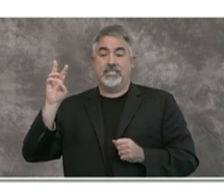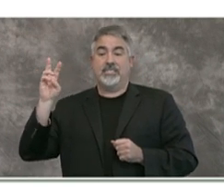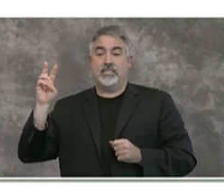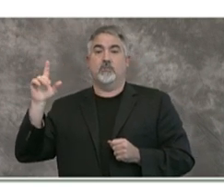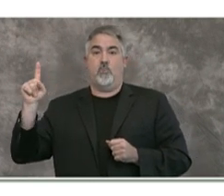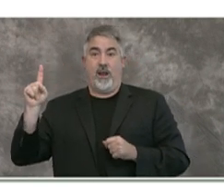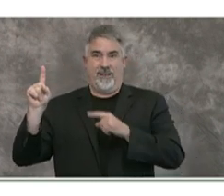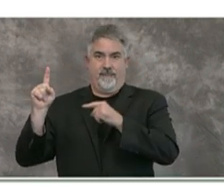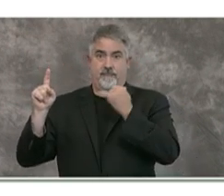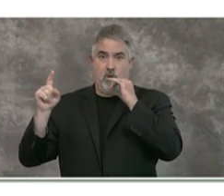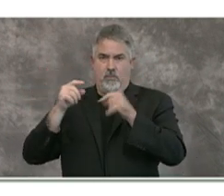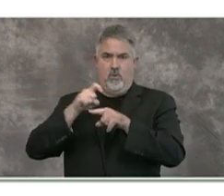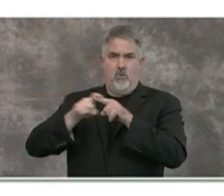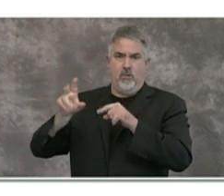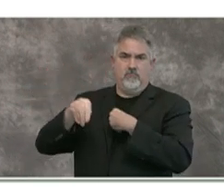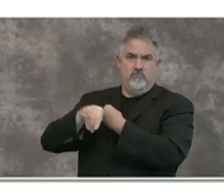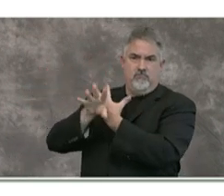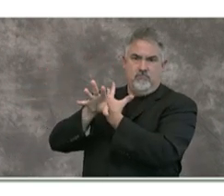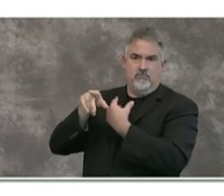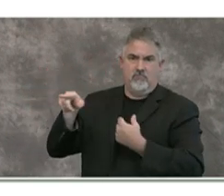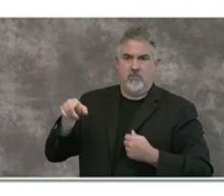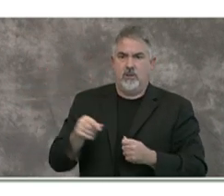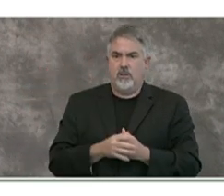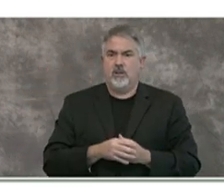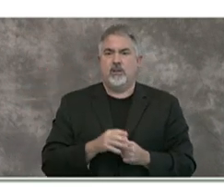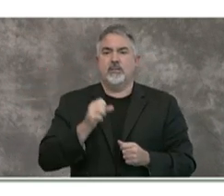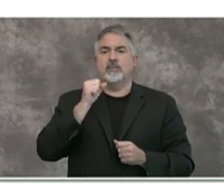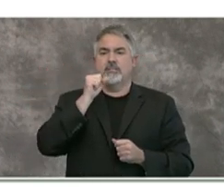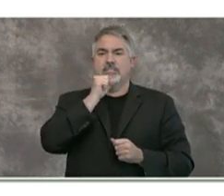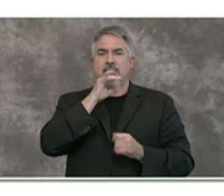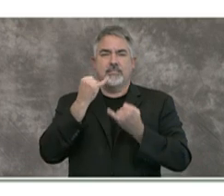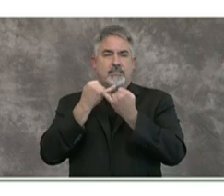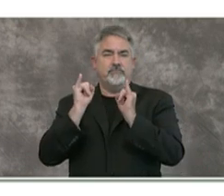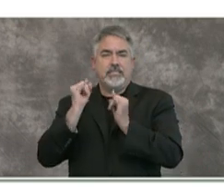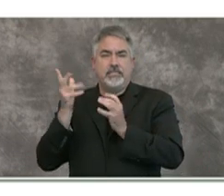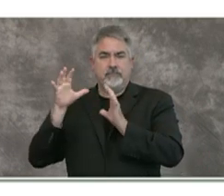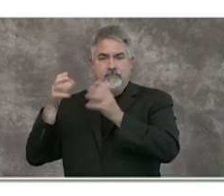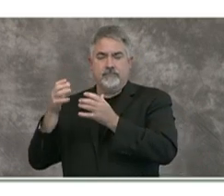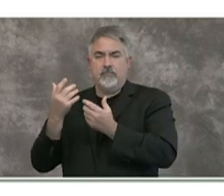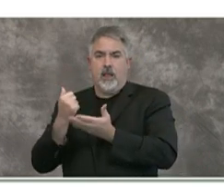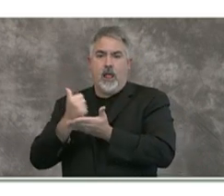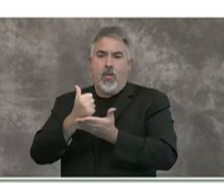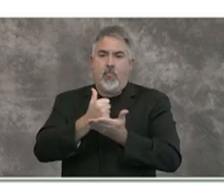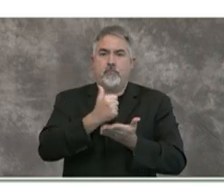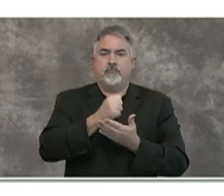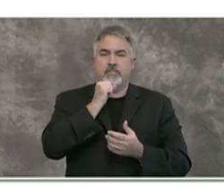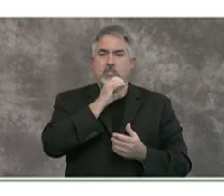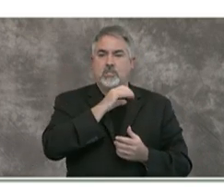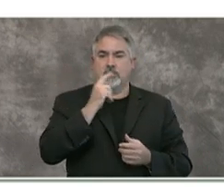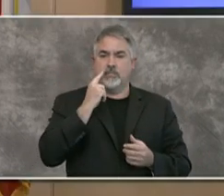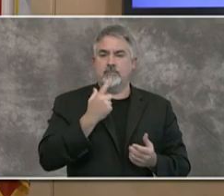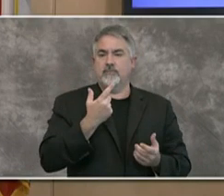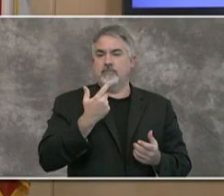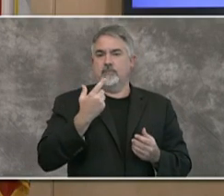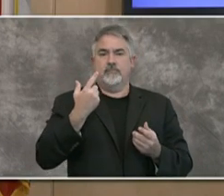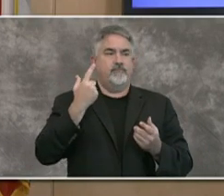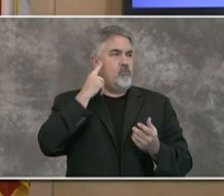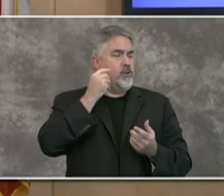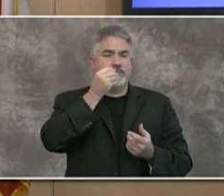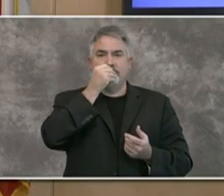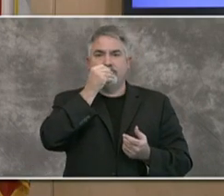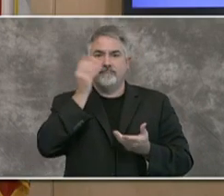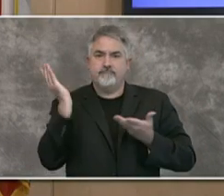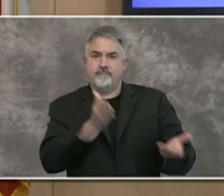1-800-339-4661. Our Aging and Independent Services Department has many nutritional partners throughout the region doing excellent work to feed the